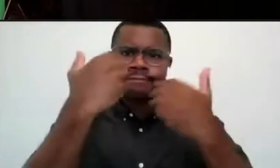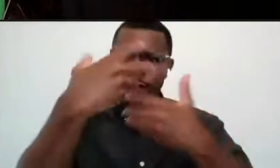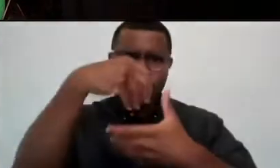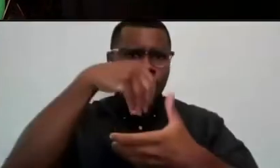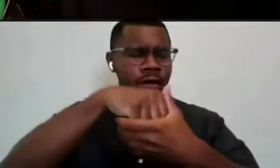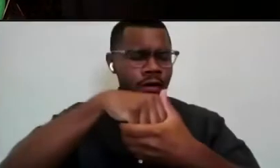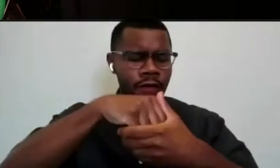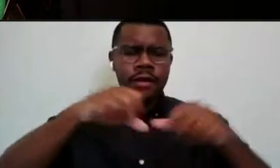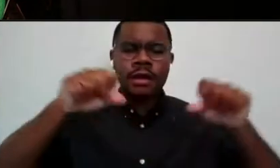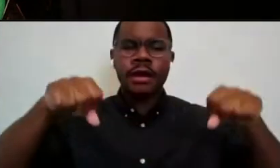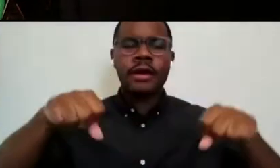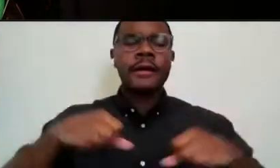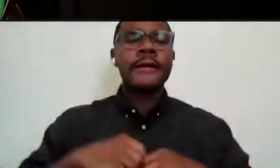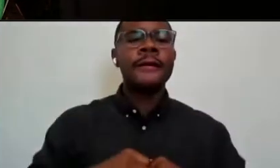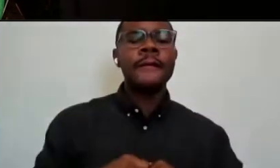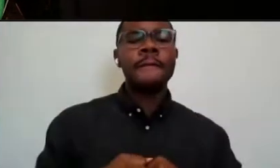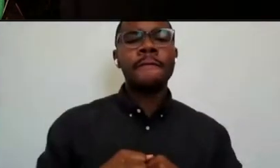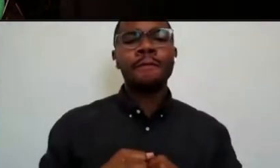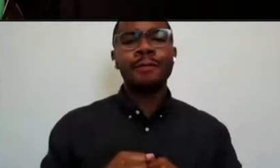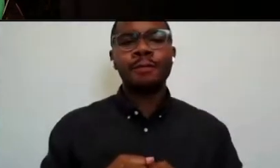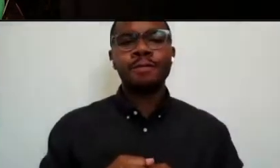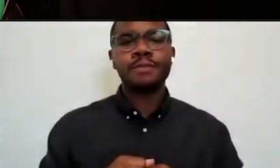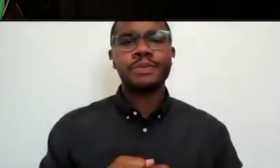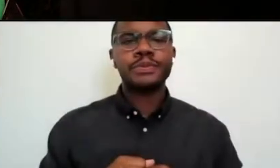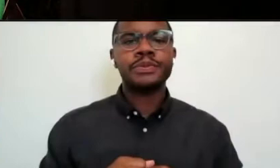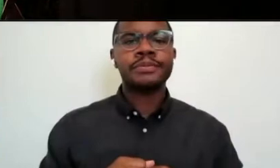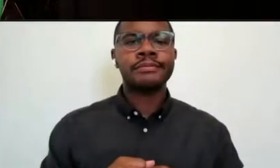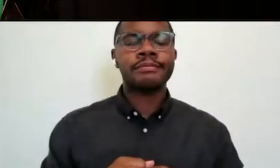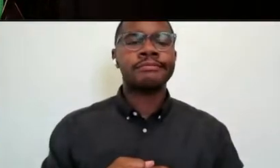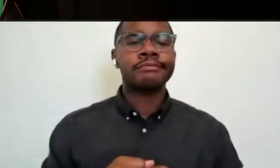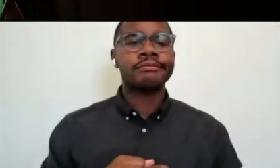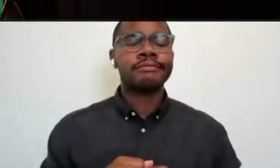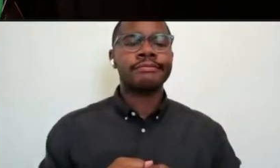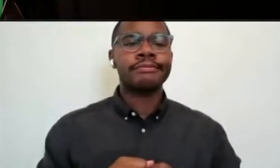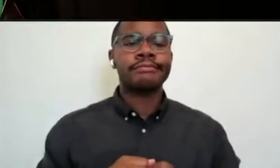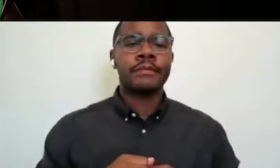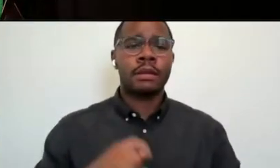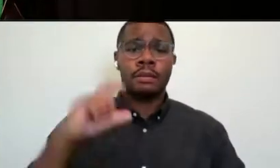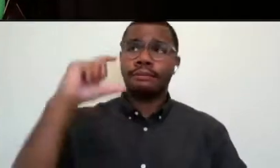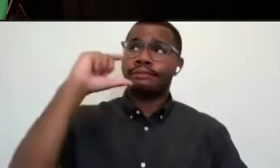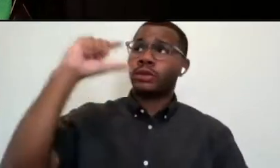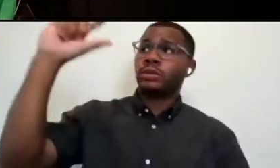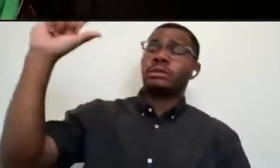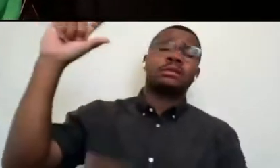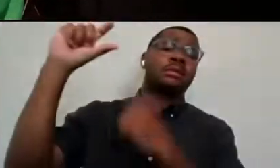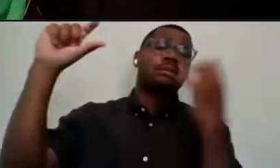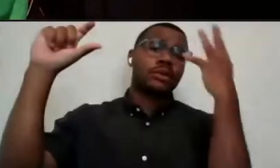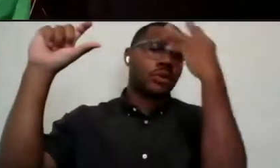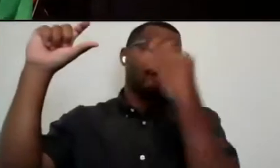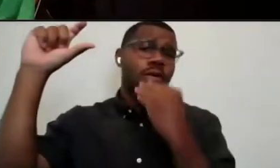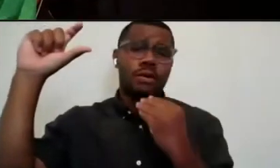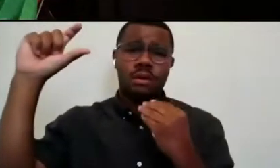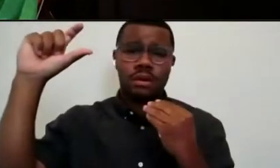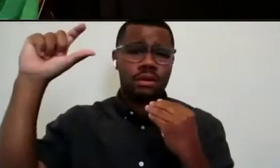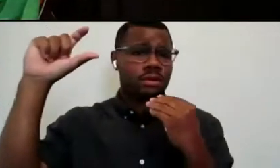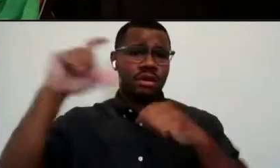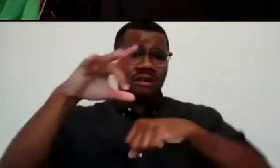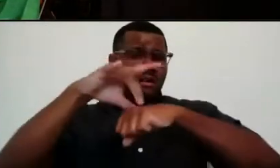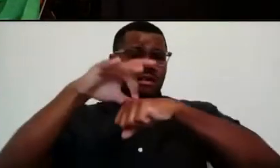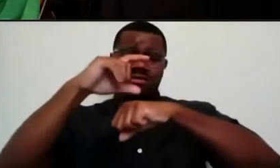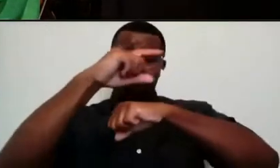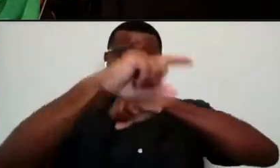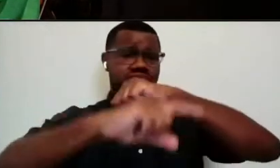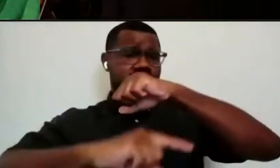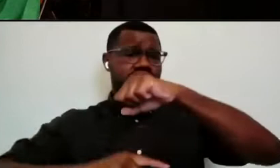know that, you know, the beauty of the moon is that it's there for all of us wherever we are. So I know that way when